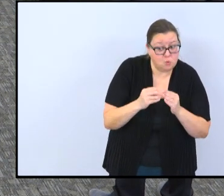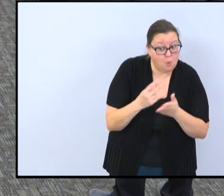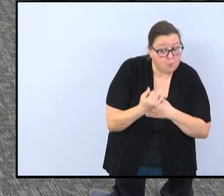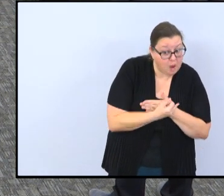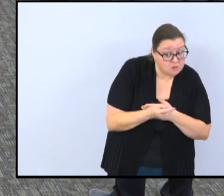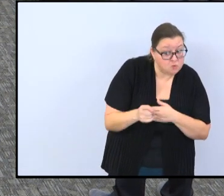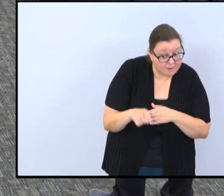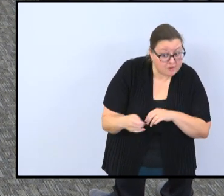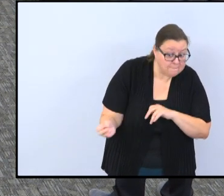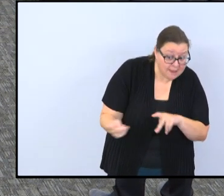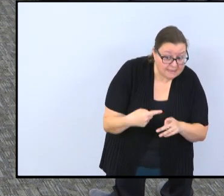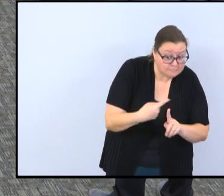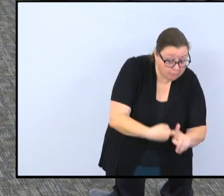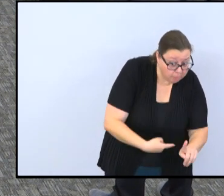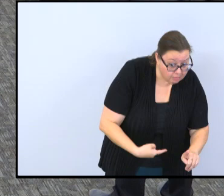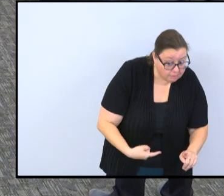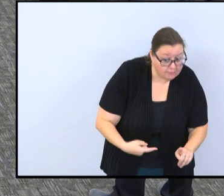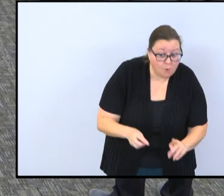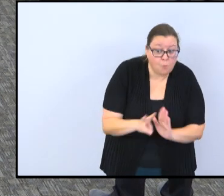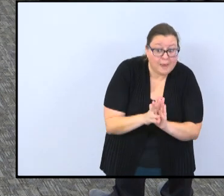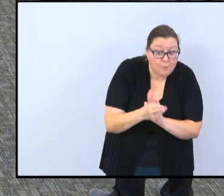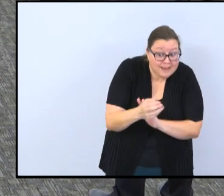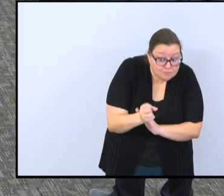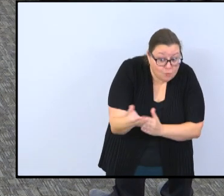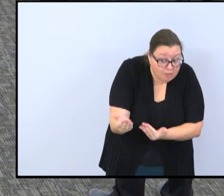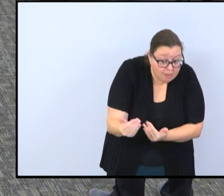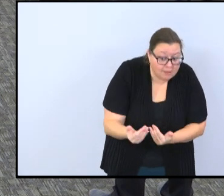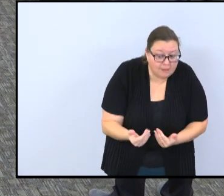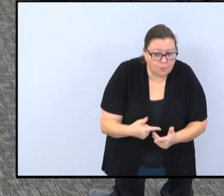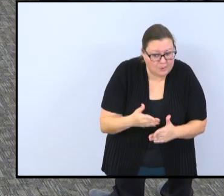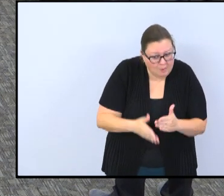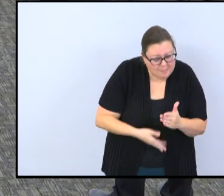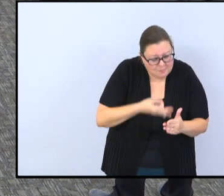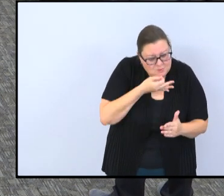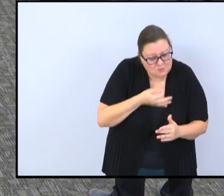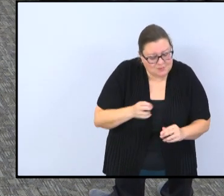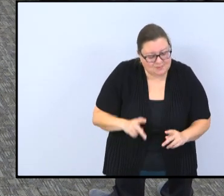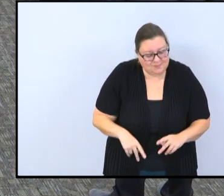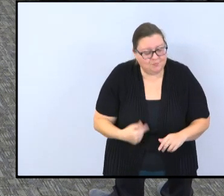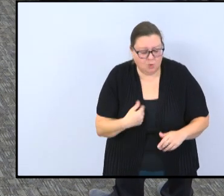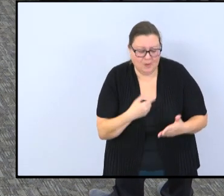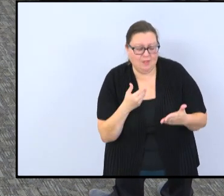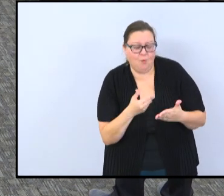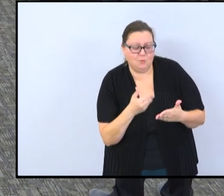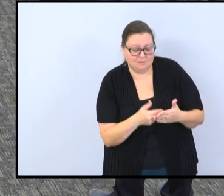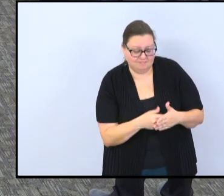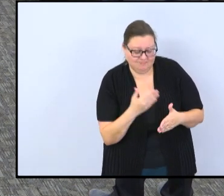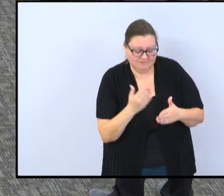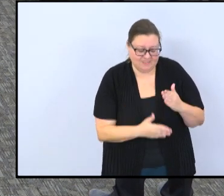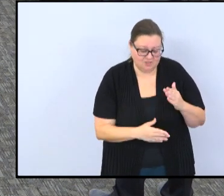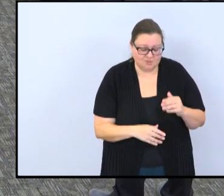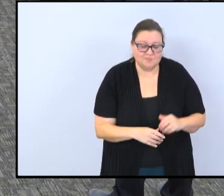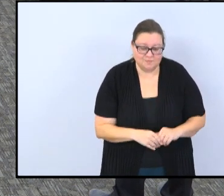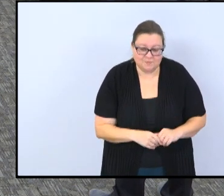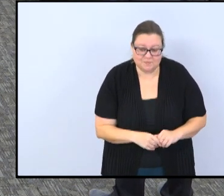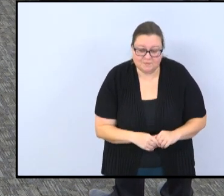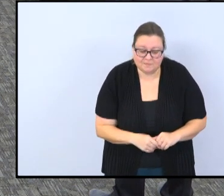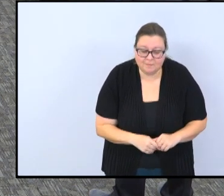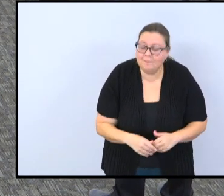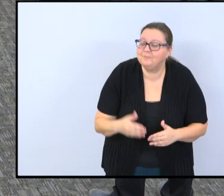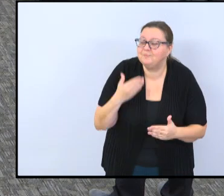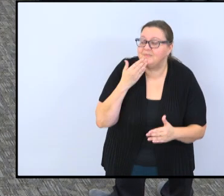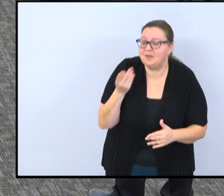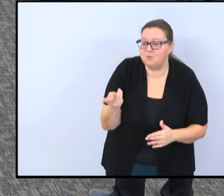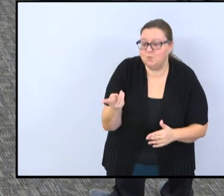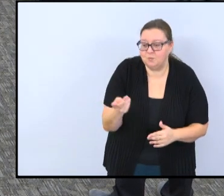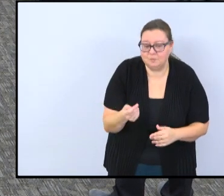they'll be back. yeah. They'll be back next All right, month. yeah. South Waco and Waco High, but we're wrapping it up. So we're really close. Yes. So. I